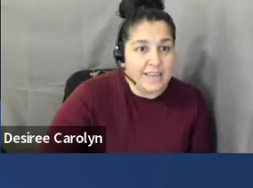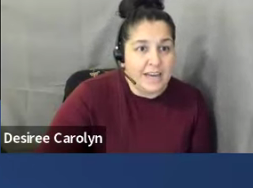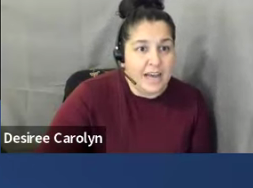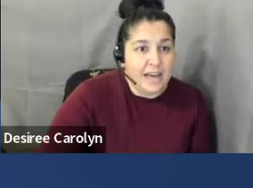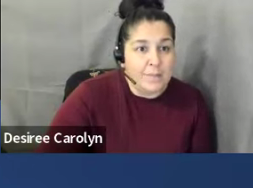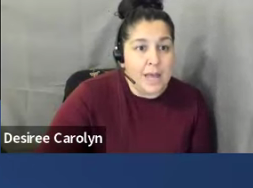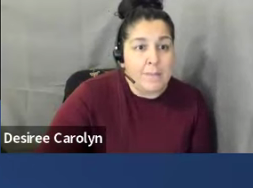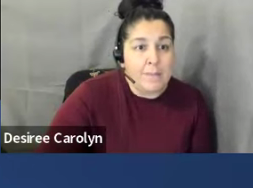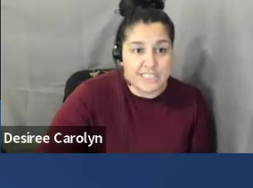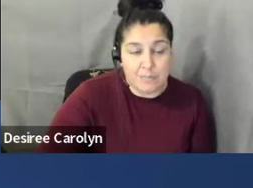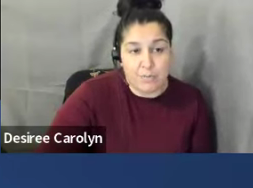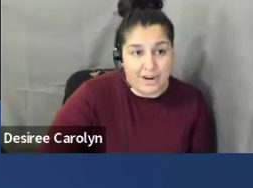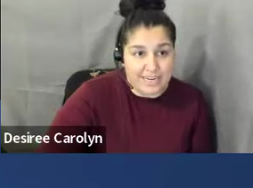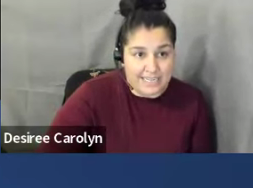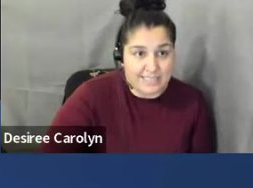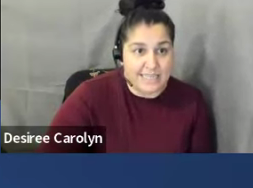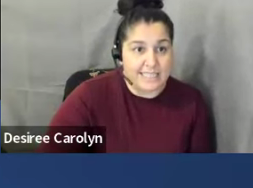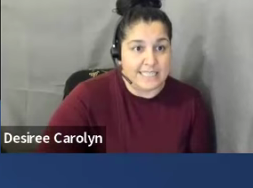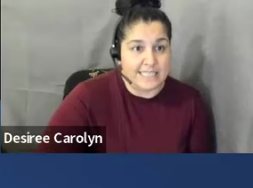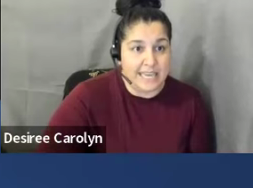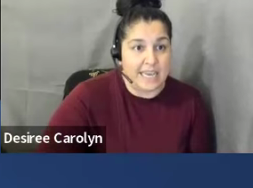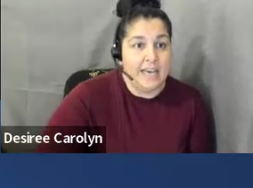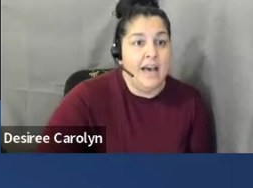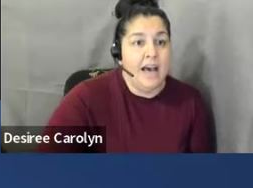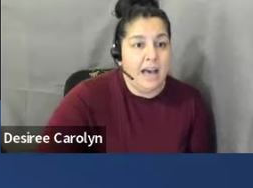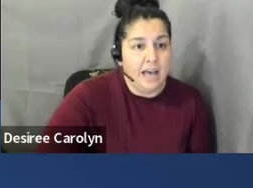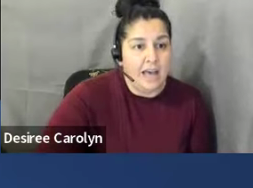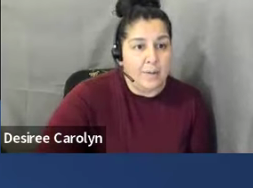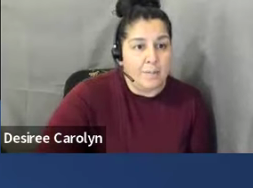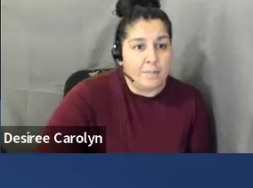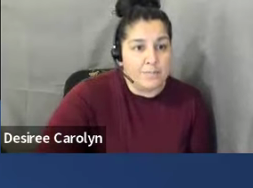regarding emergency preparedness in DC,